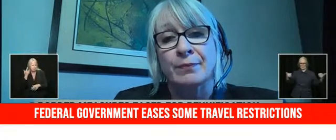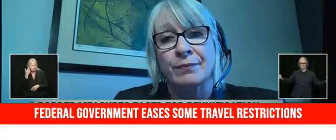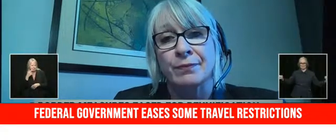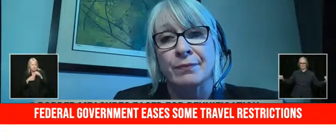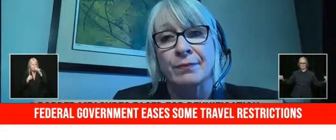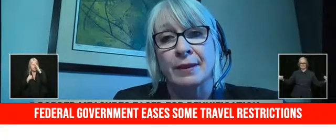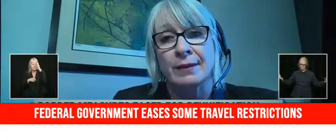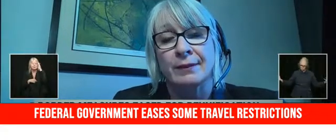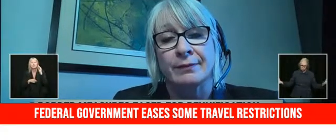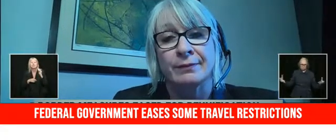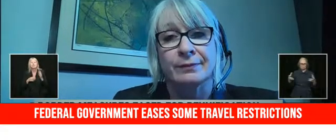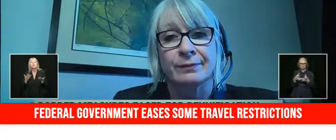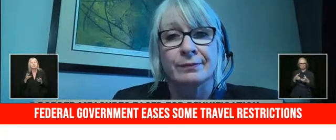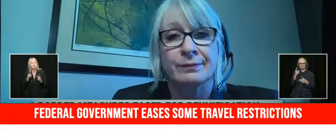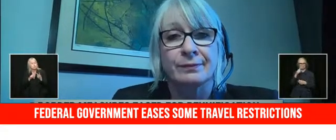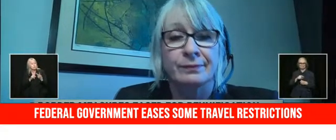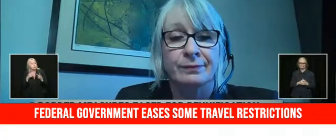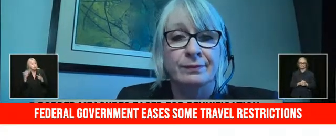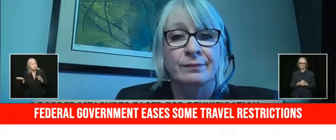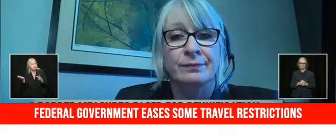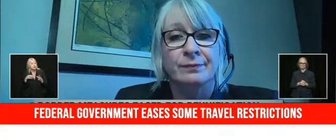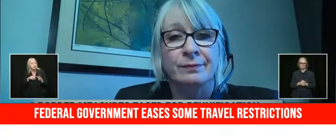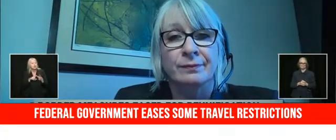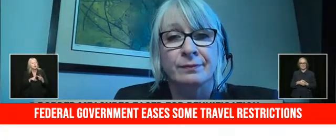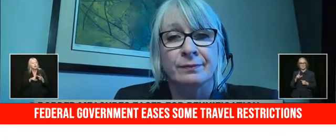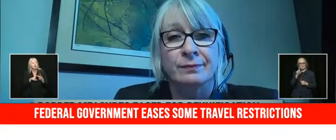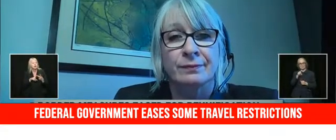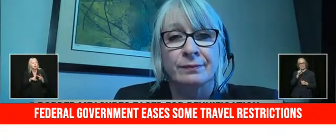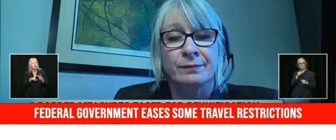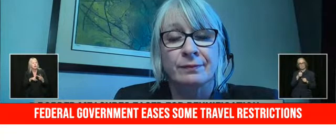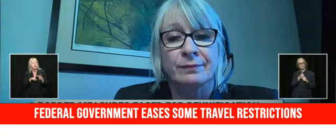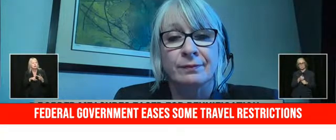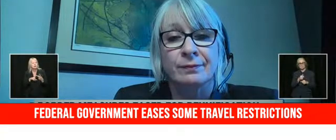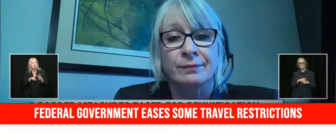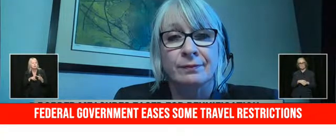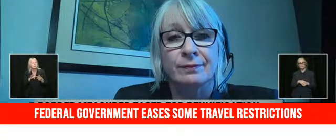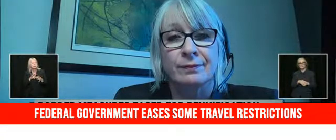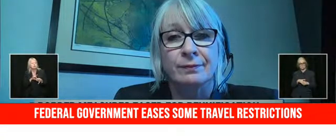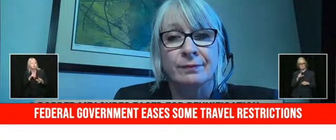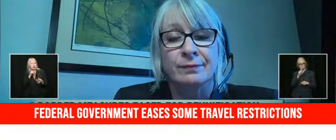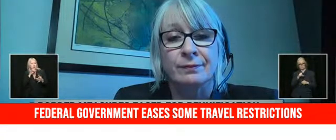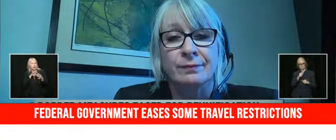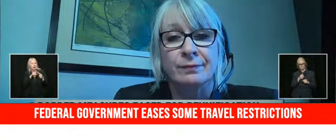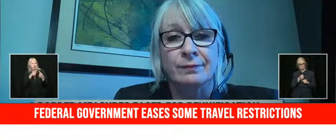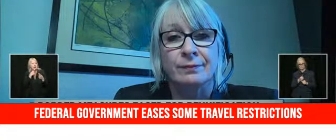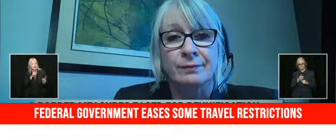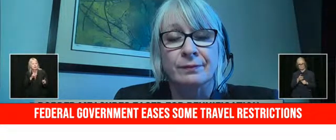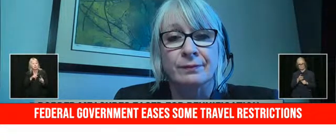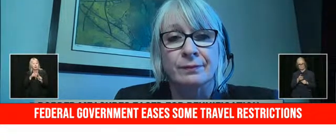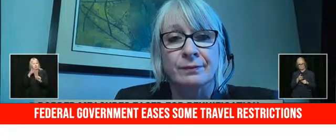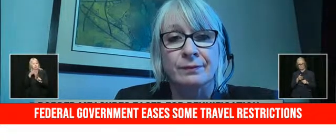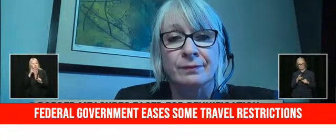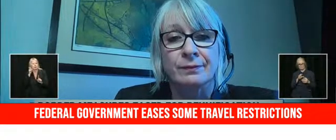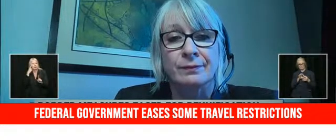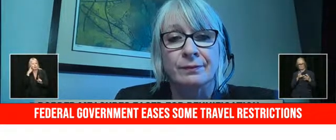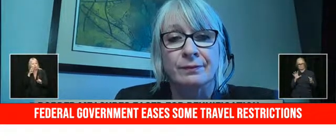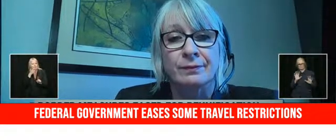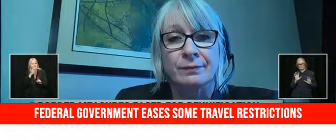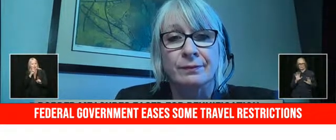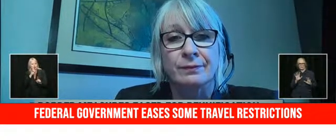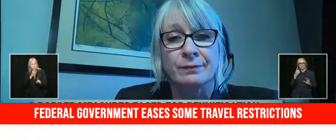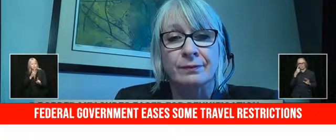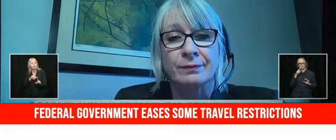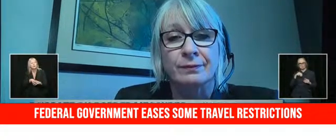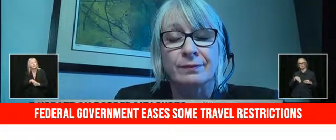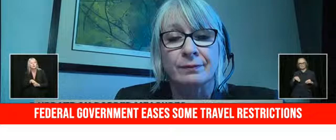Follow-up? Yeah, the follow-up is unrelated to this announcement, but it is for Minister Hajdu. Minister